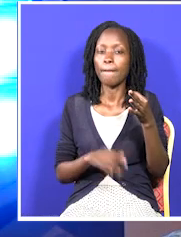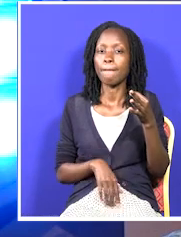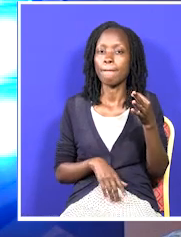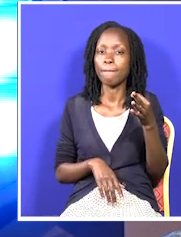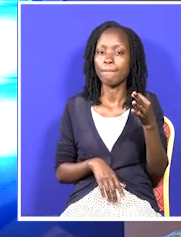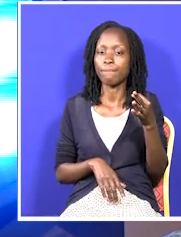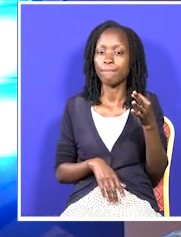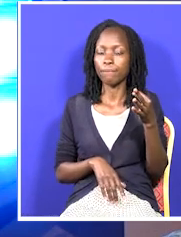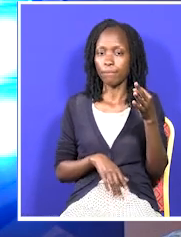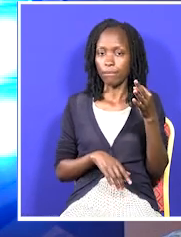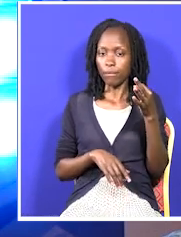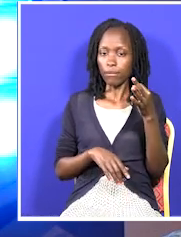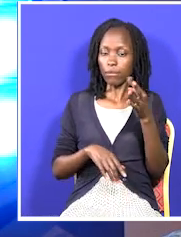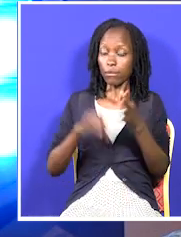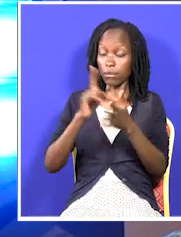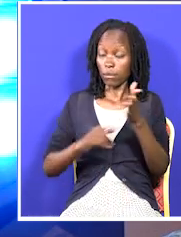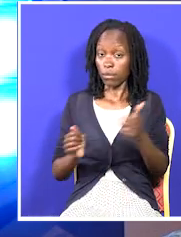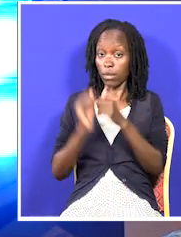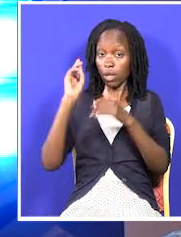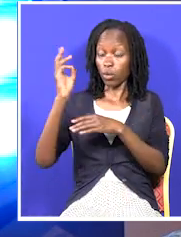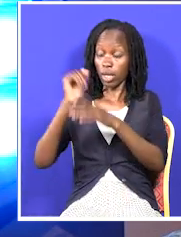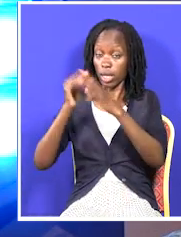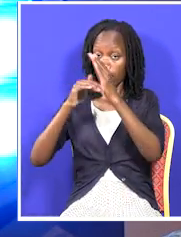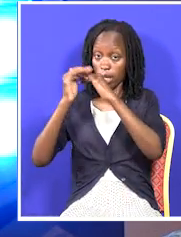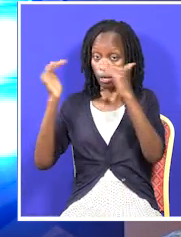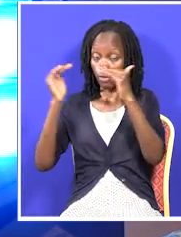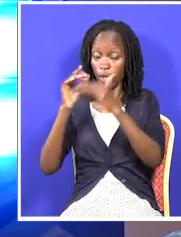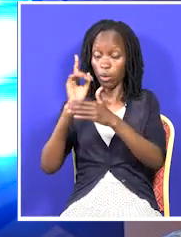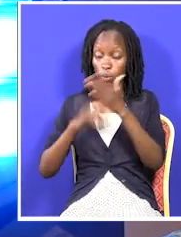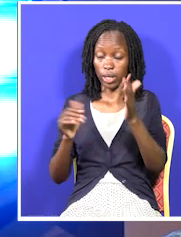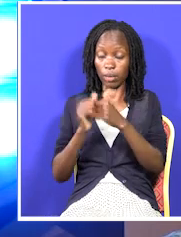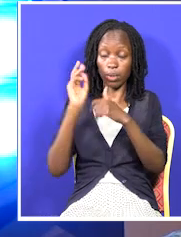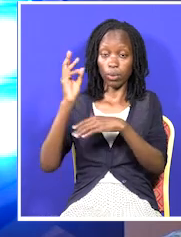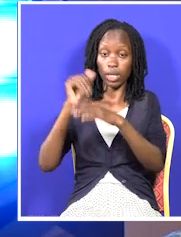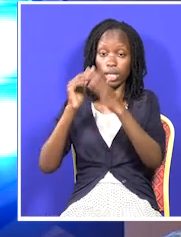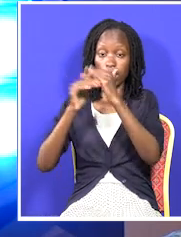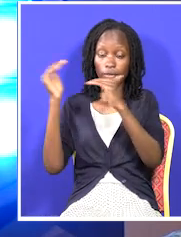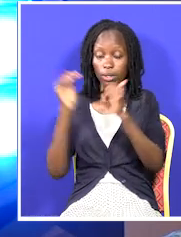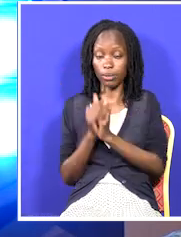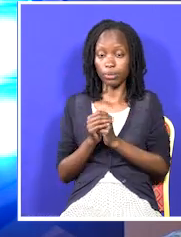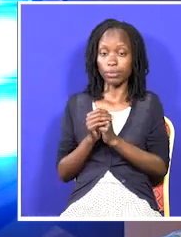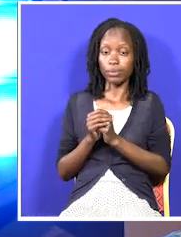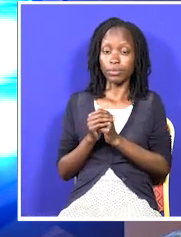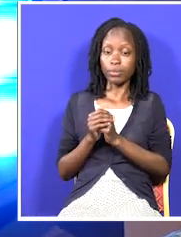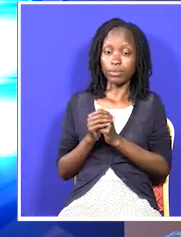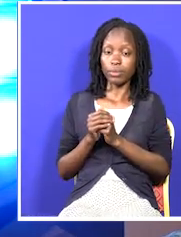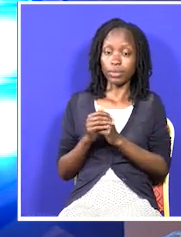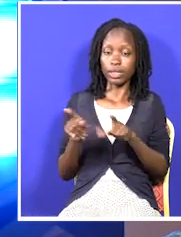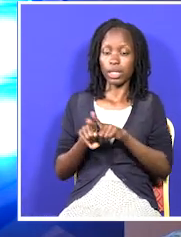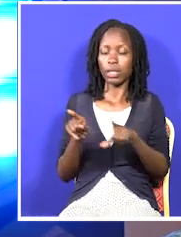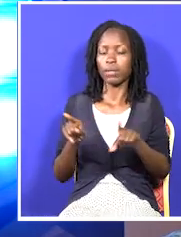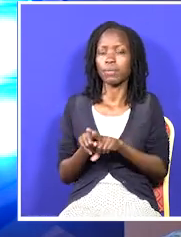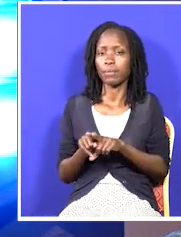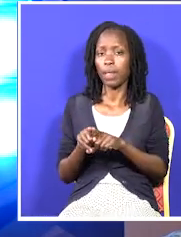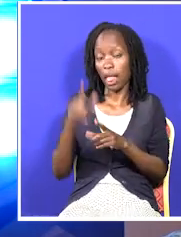is, what will happen in heaven? What will happen in heaven? And you can find this. I